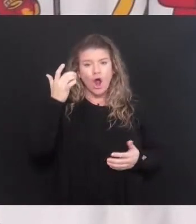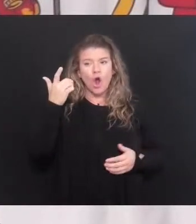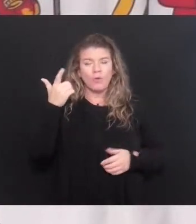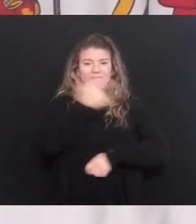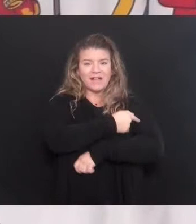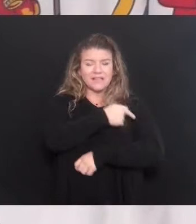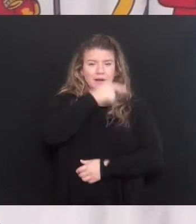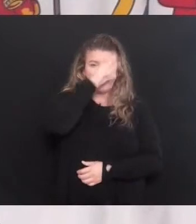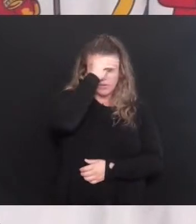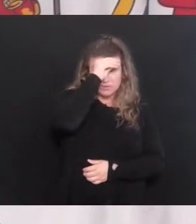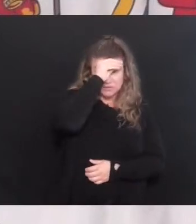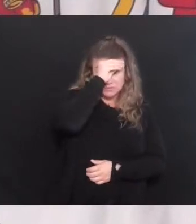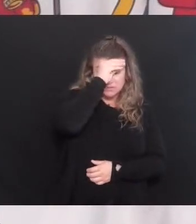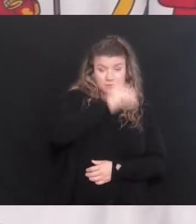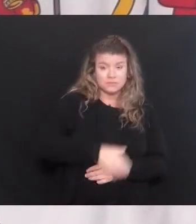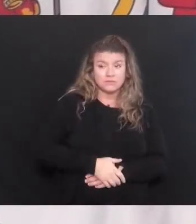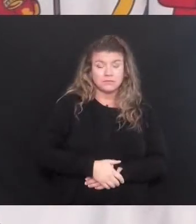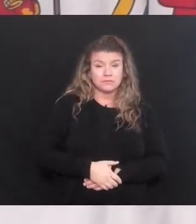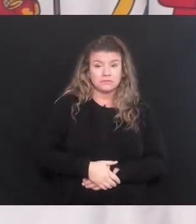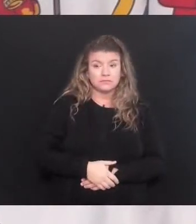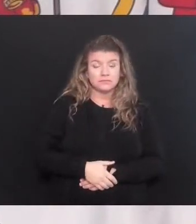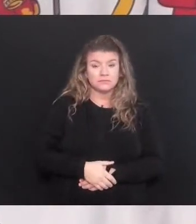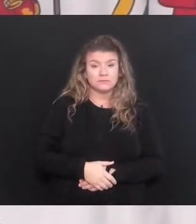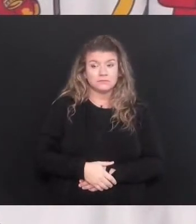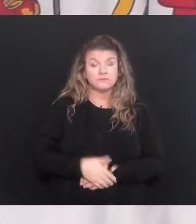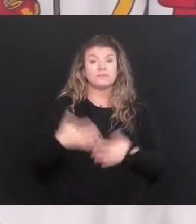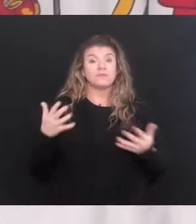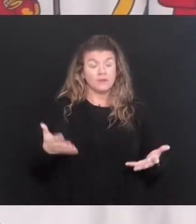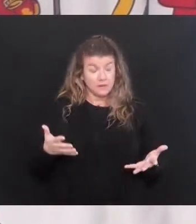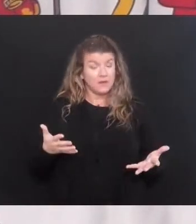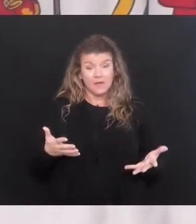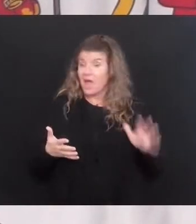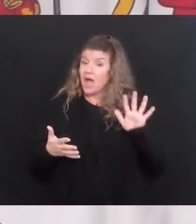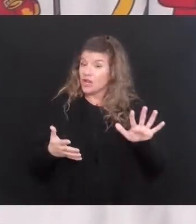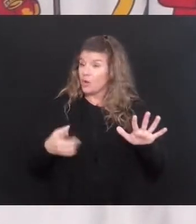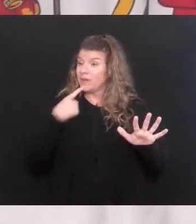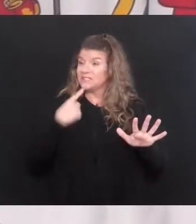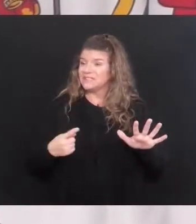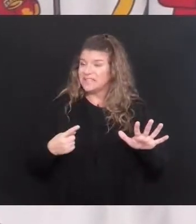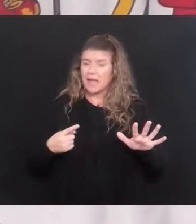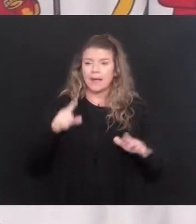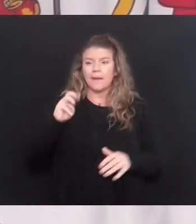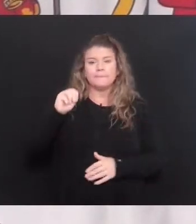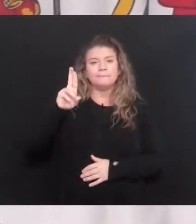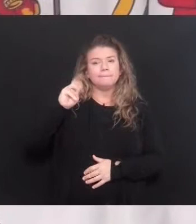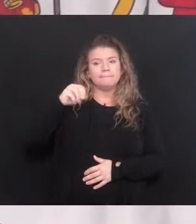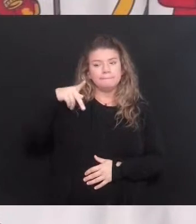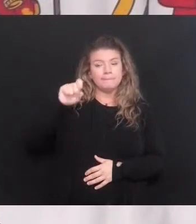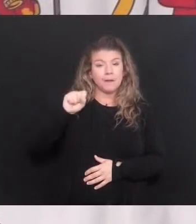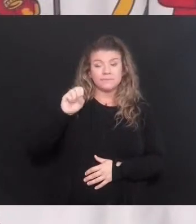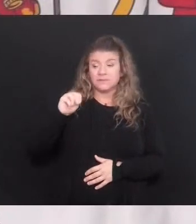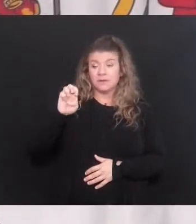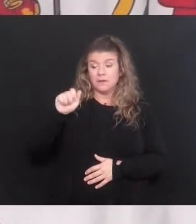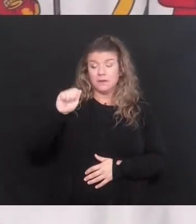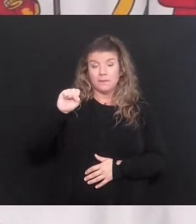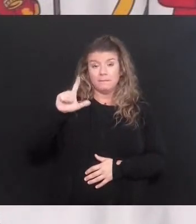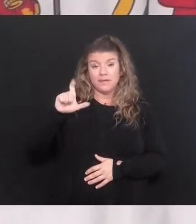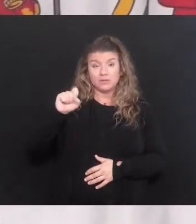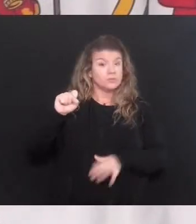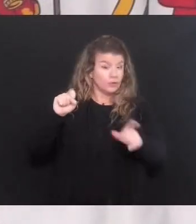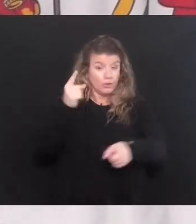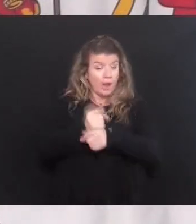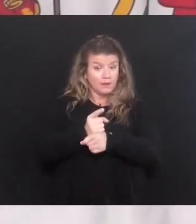boys? You know, from the standpoint, now we may say, well, mumps and measles. You know, that's great, that's right, that's